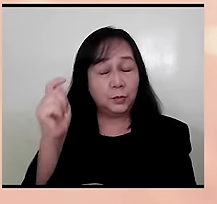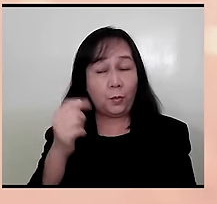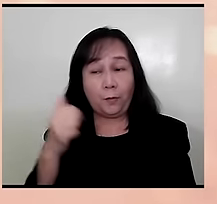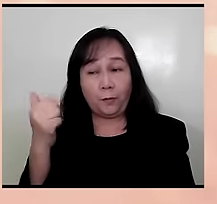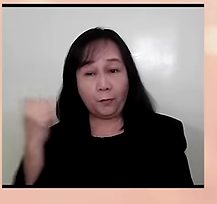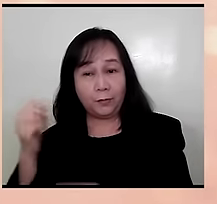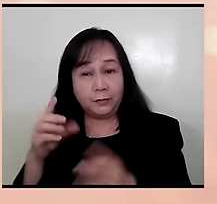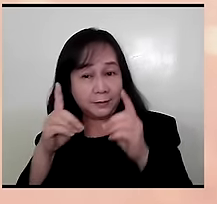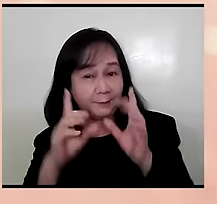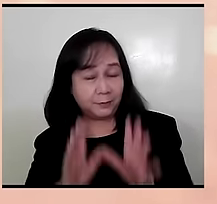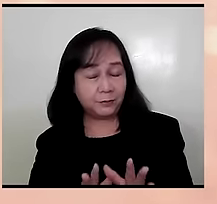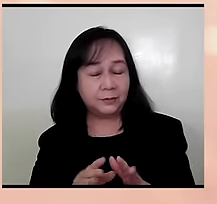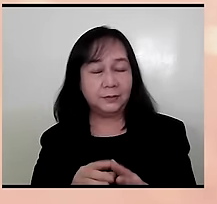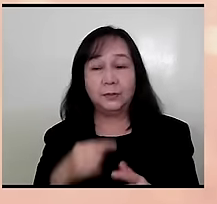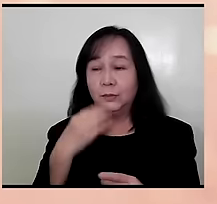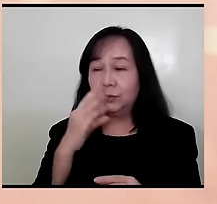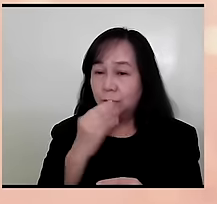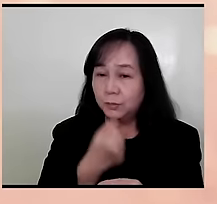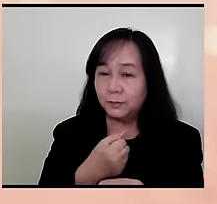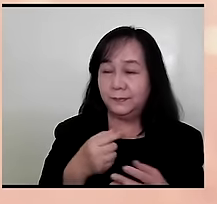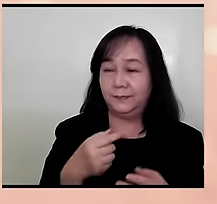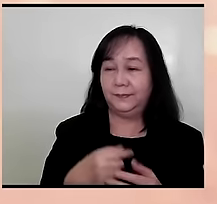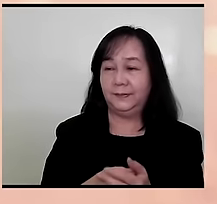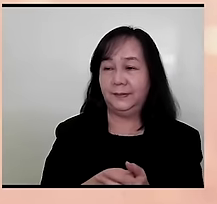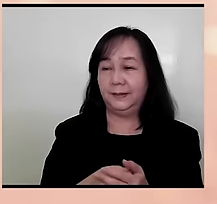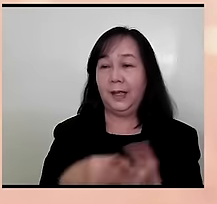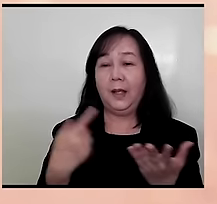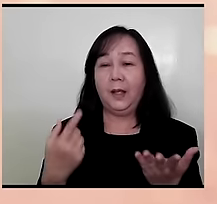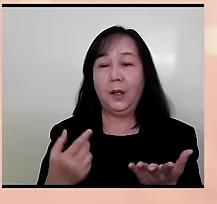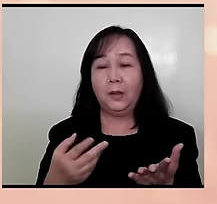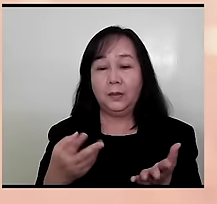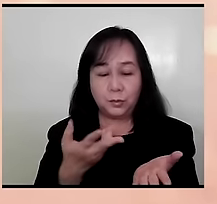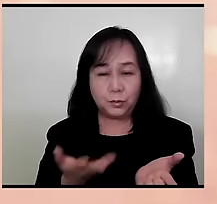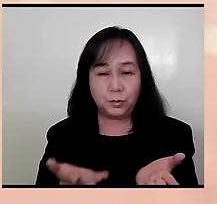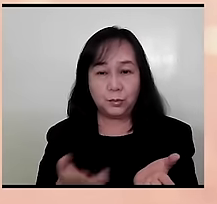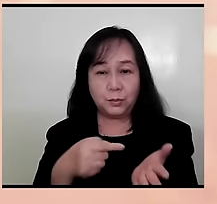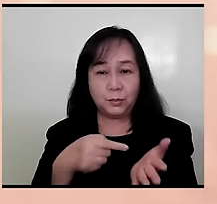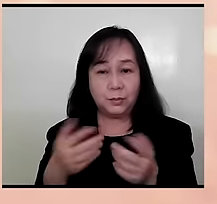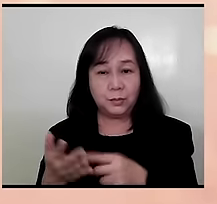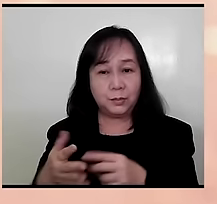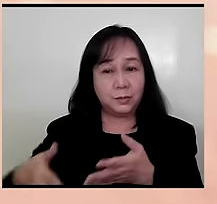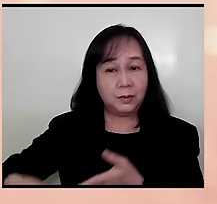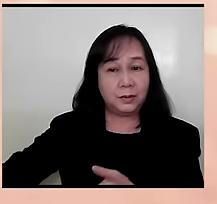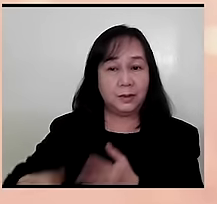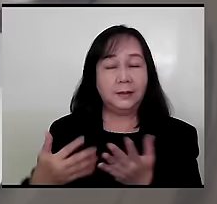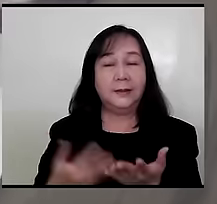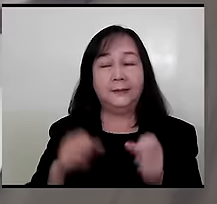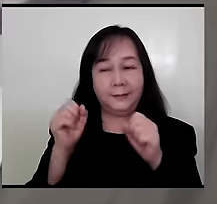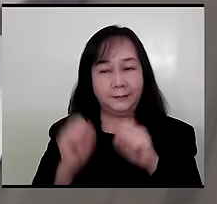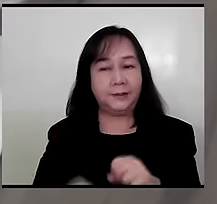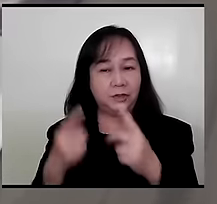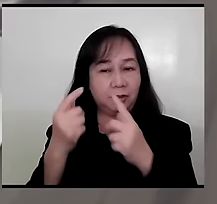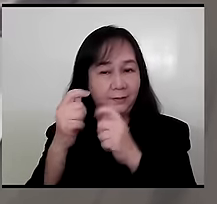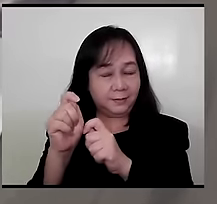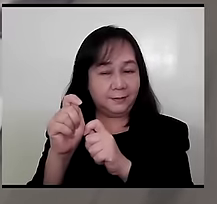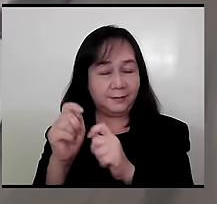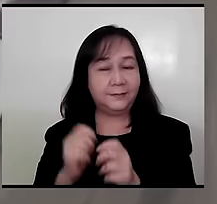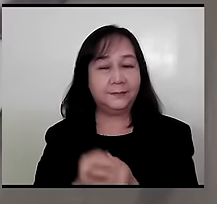disciples who had previously seen him and his wounded hands and side can be trusted.